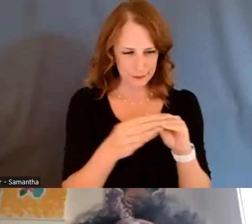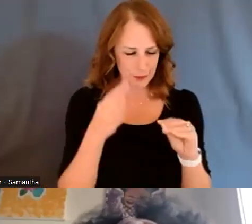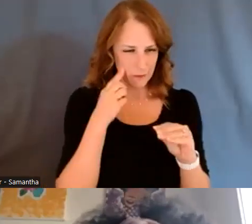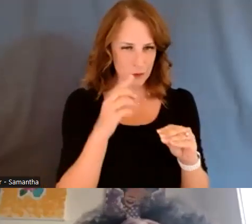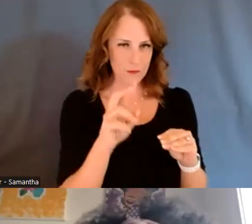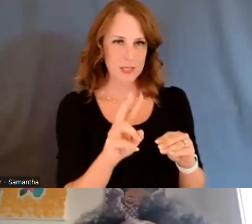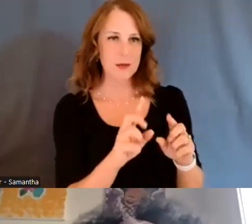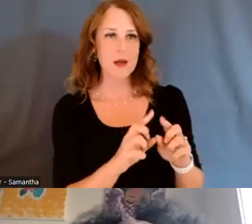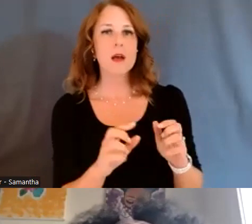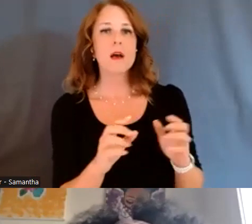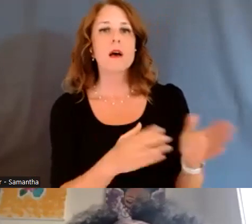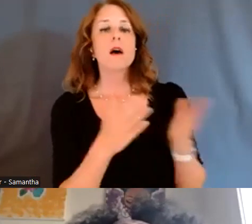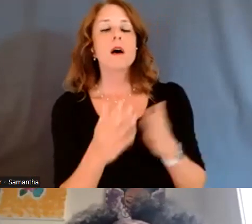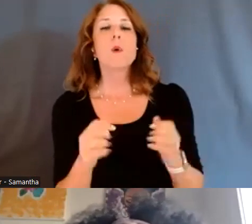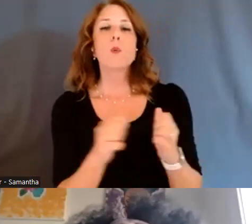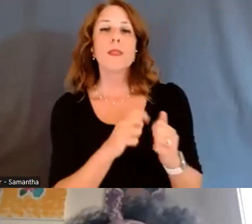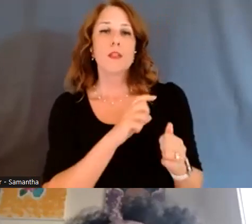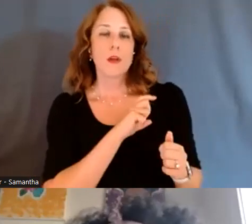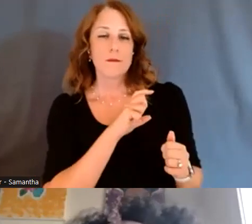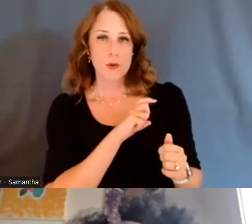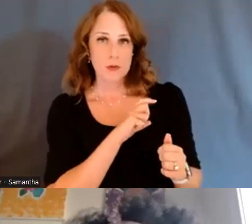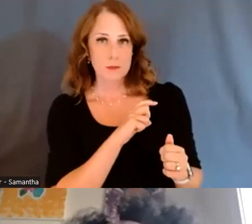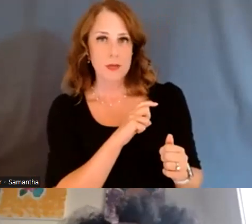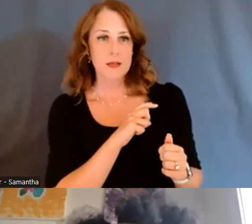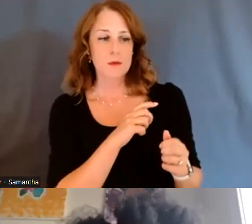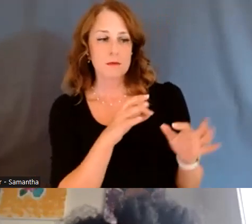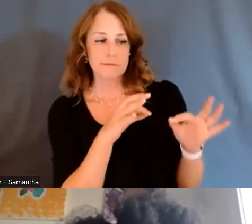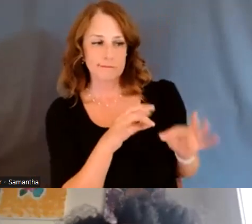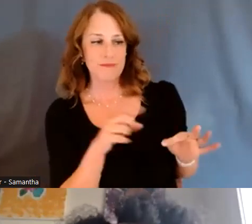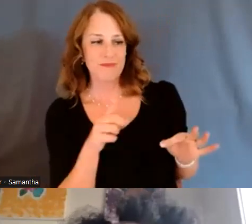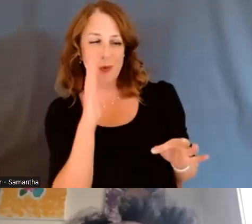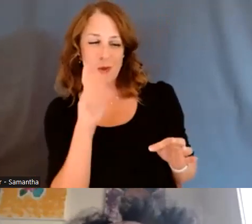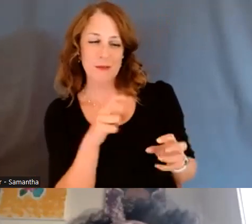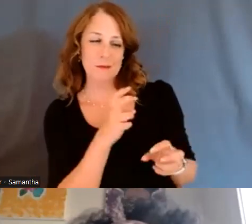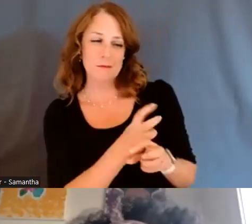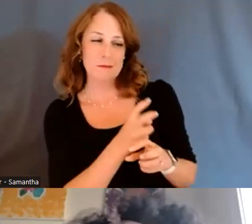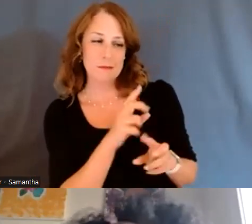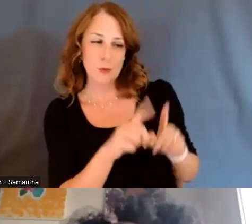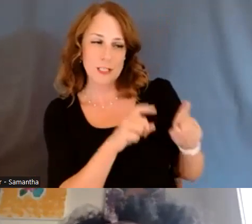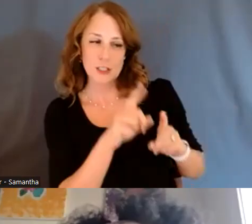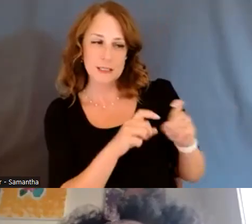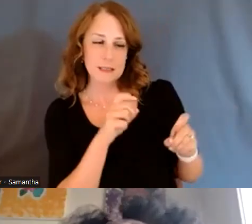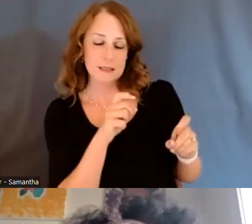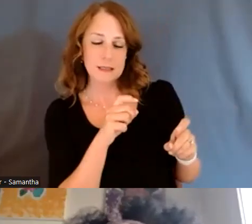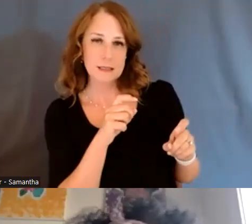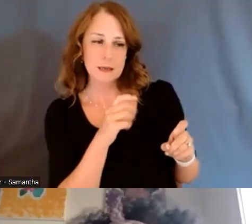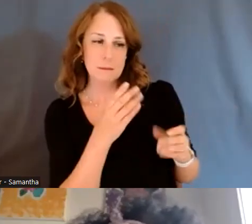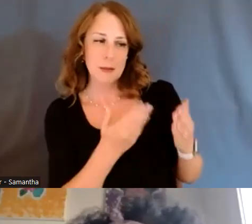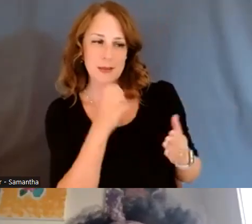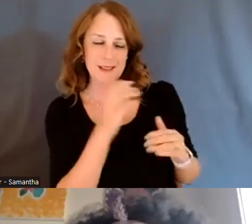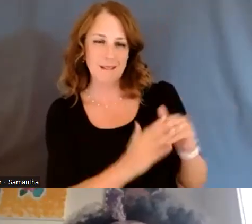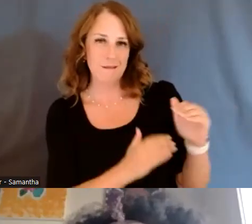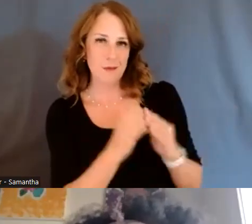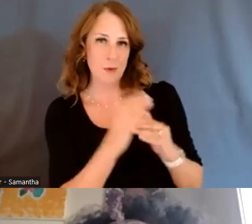do stress that they're going to have to ask the hard questions and that it may be uncomfortable, which is why